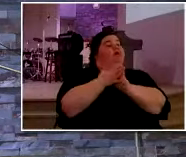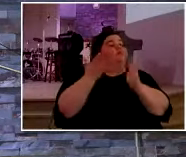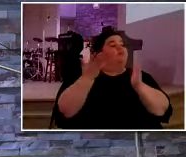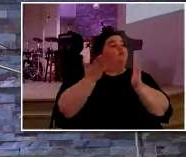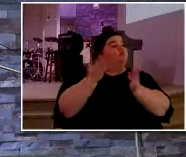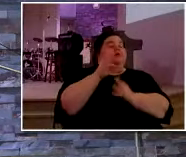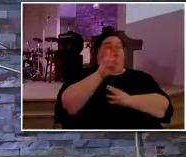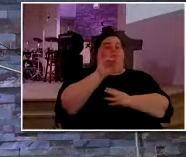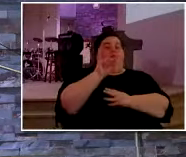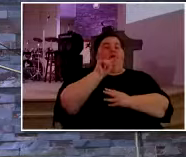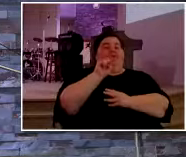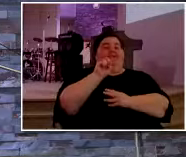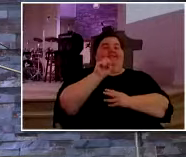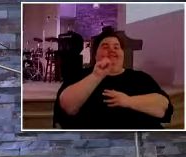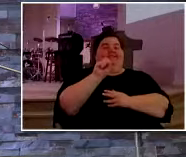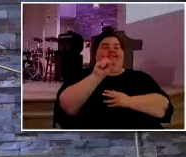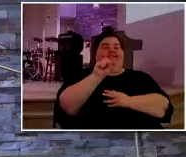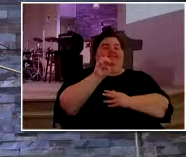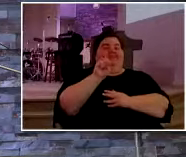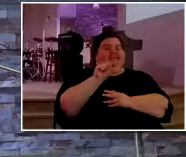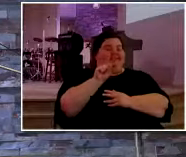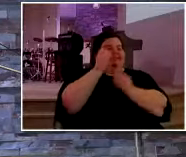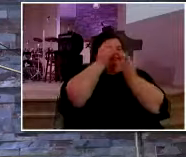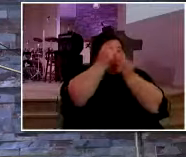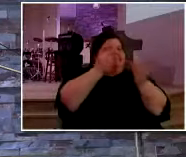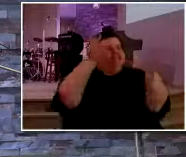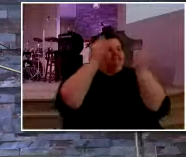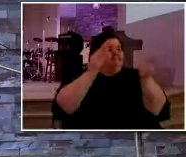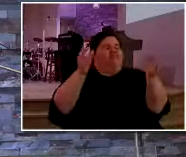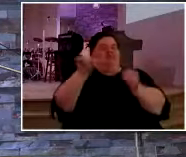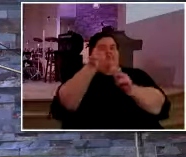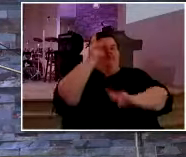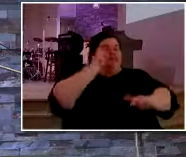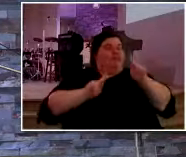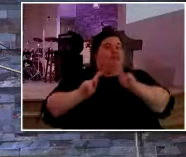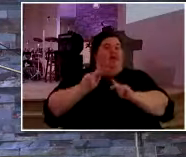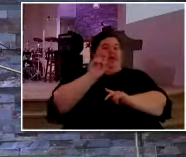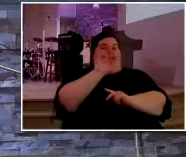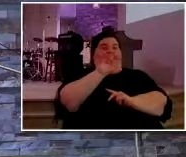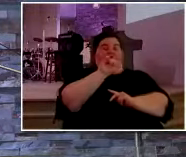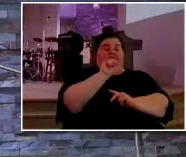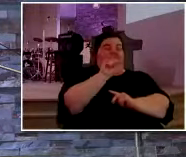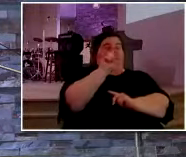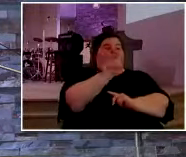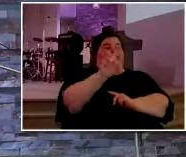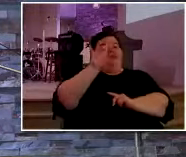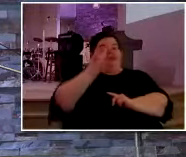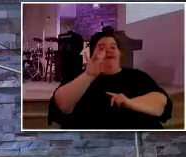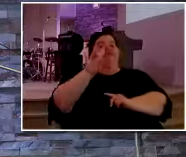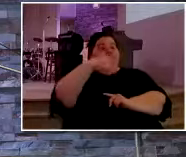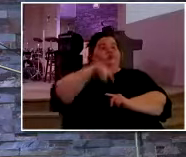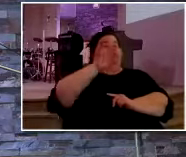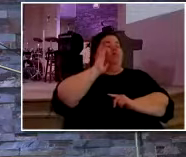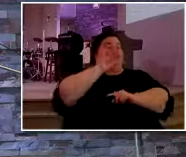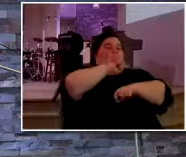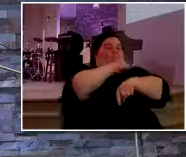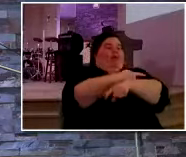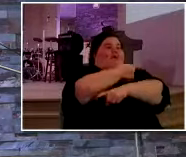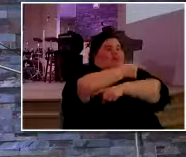Acts 1 and 8, but ye shall receive power. After that, the Holy Ghost has come upon you, and ye shall be